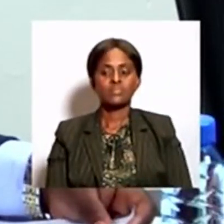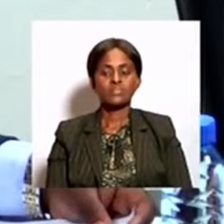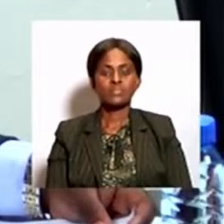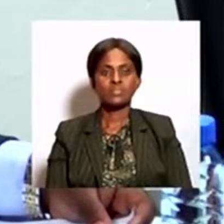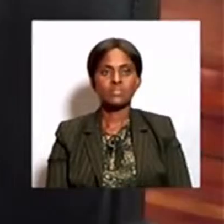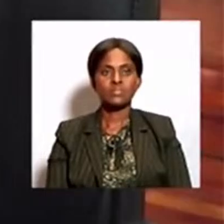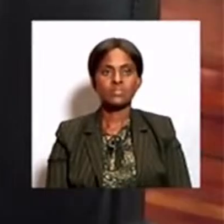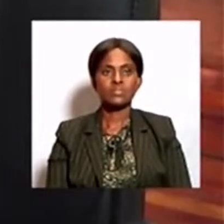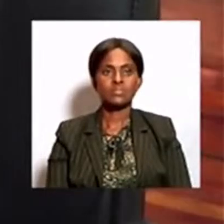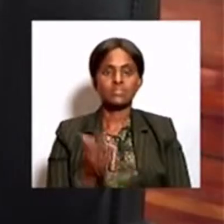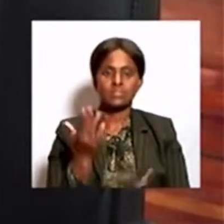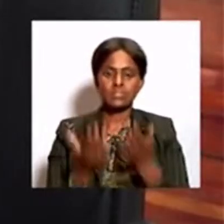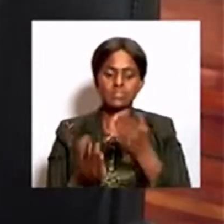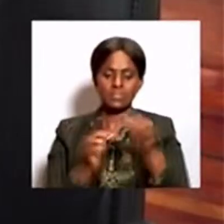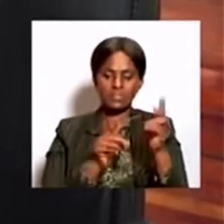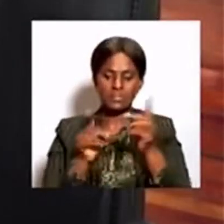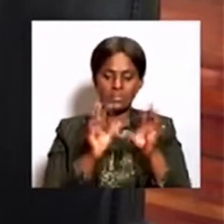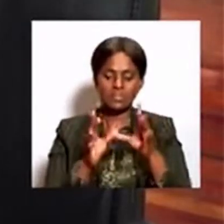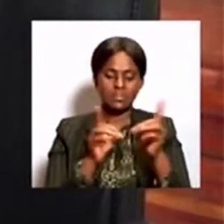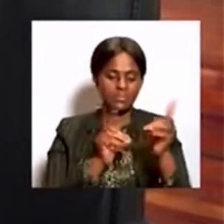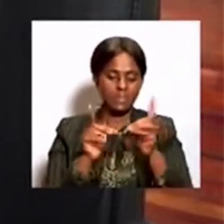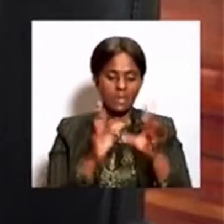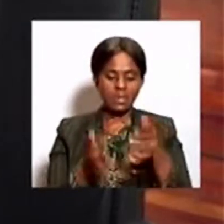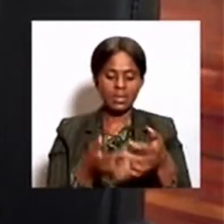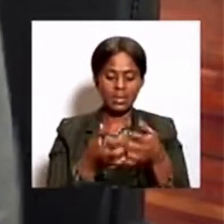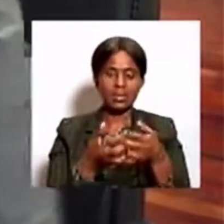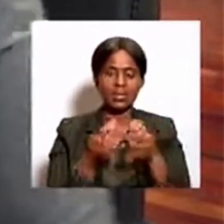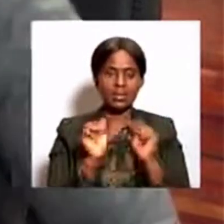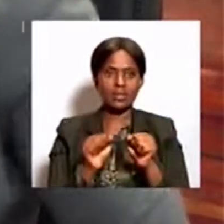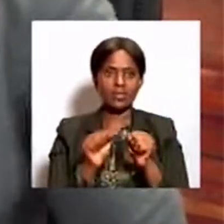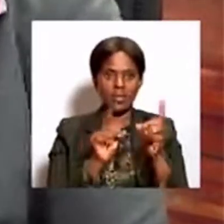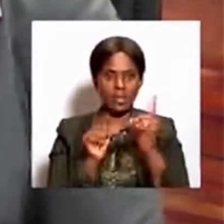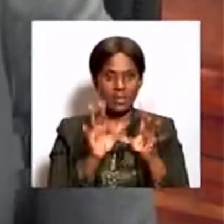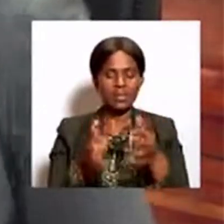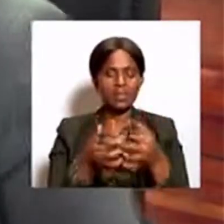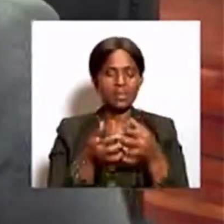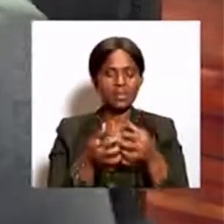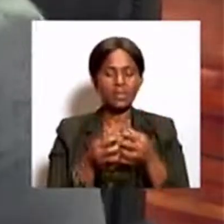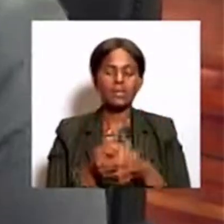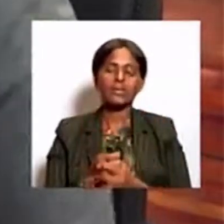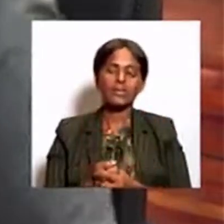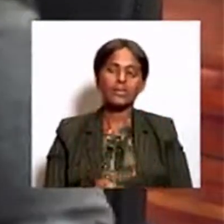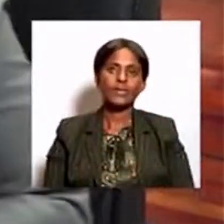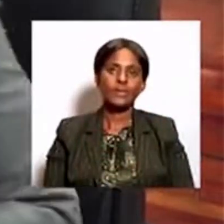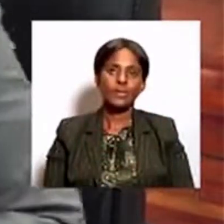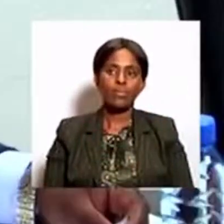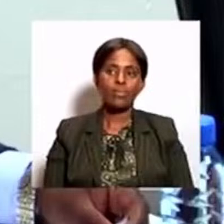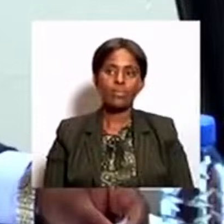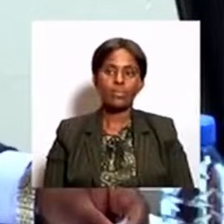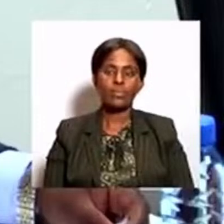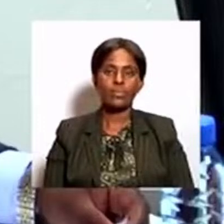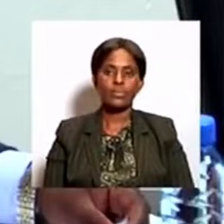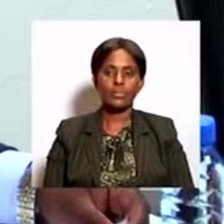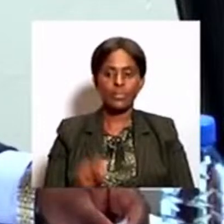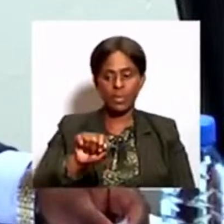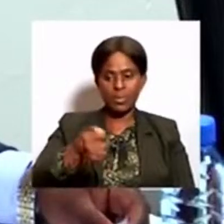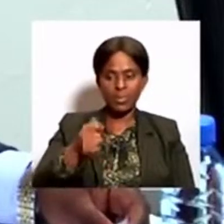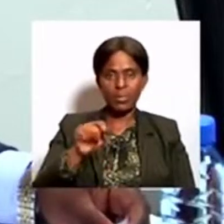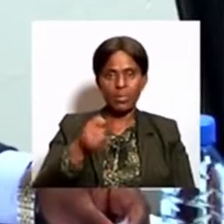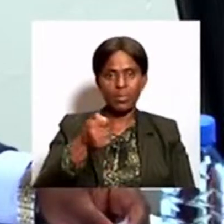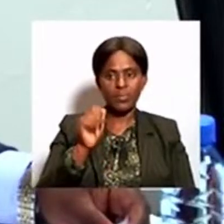Maybe director of engineering would assist on that. Director engineering. You can switch off your